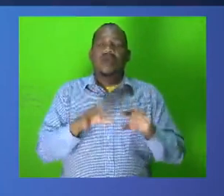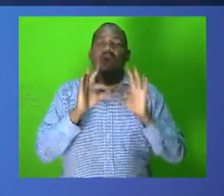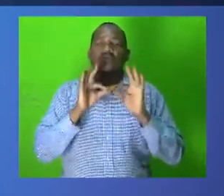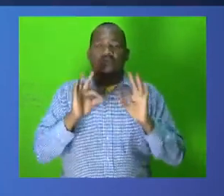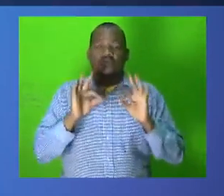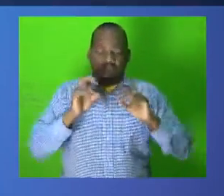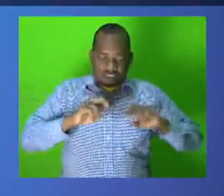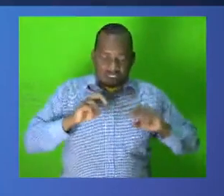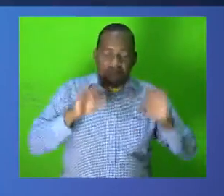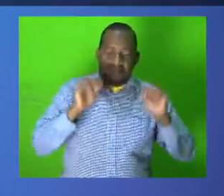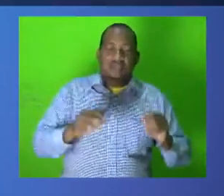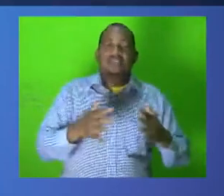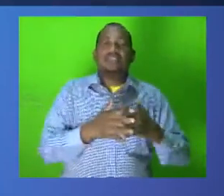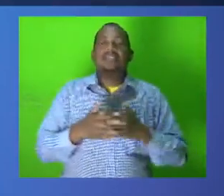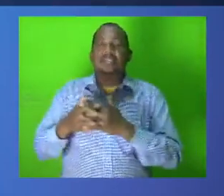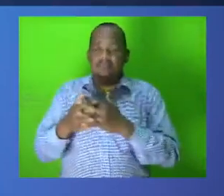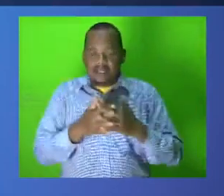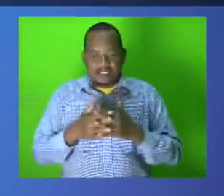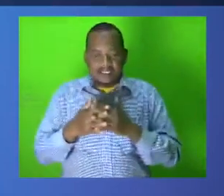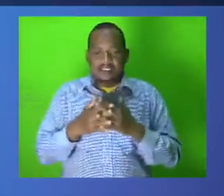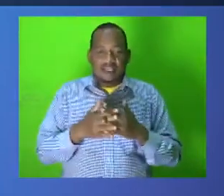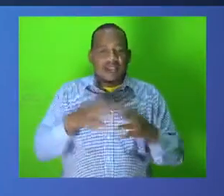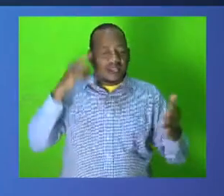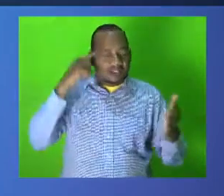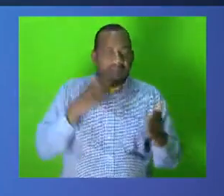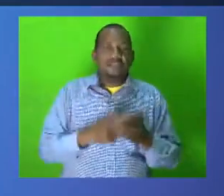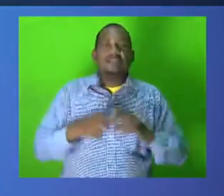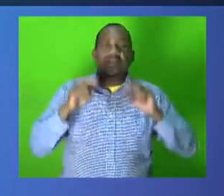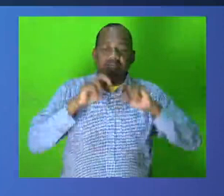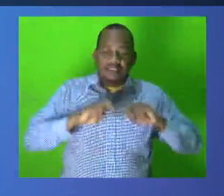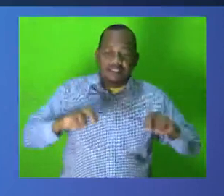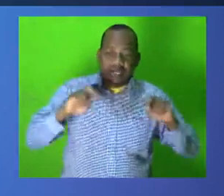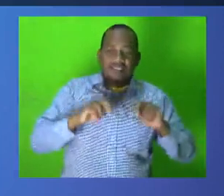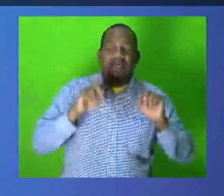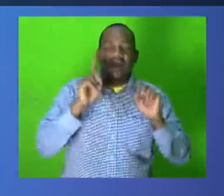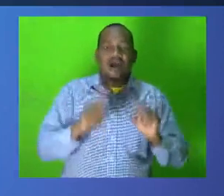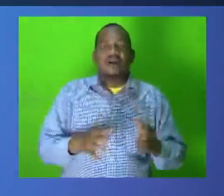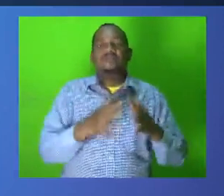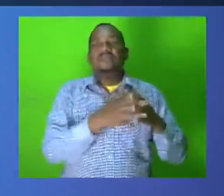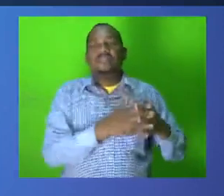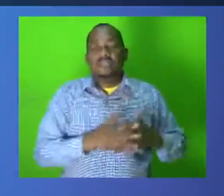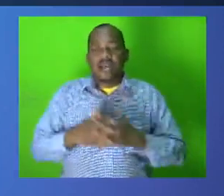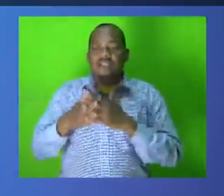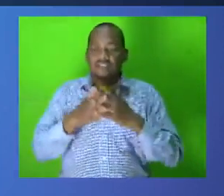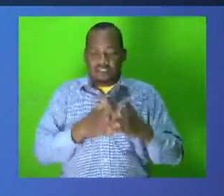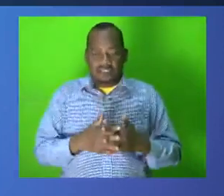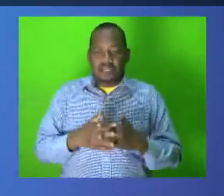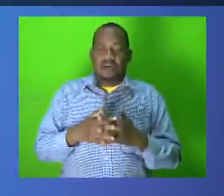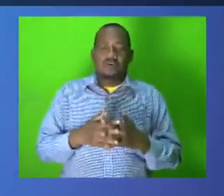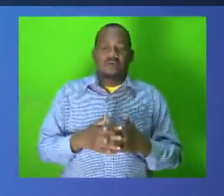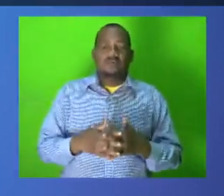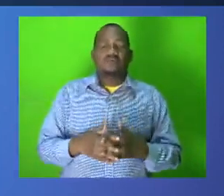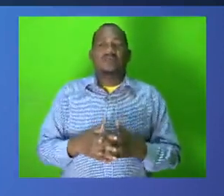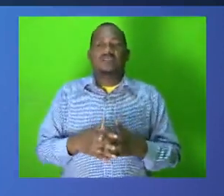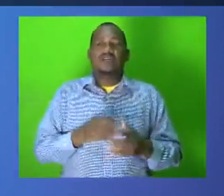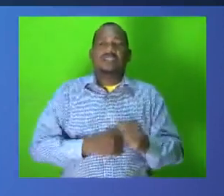systematic. It means that research is structured with a specific step to be